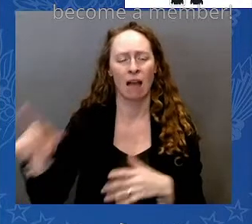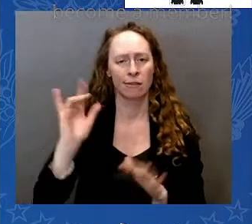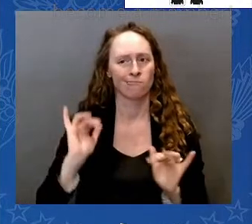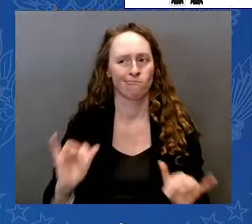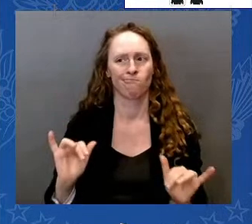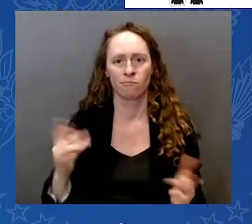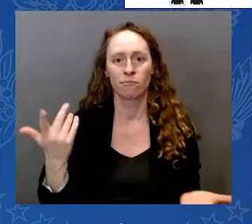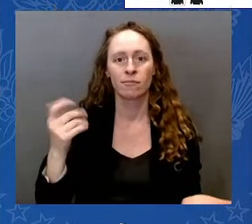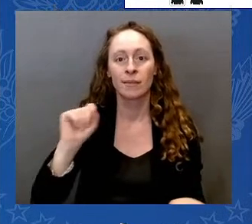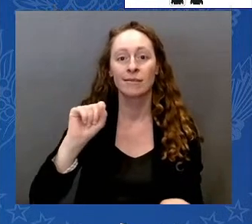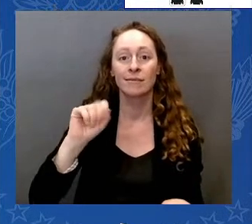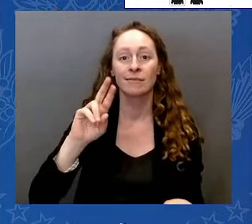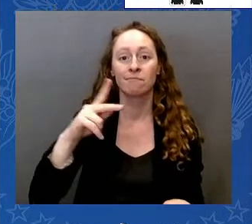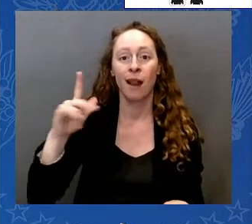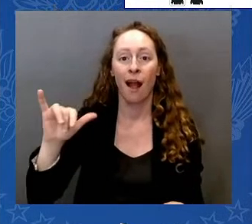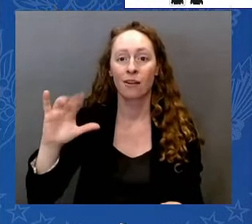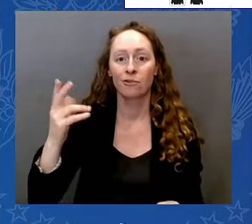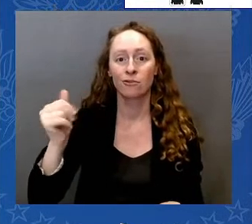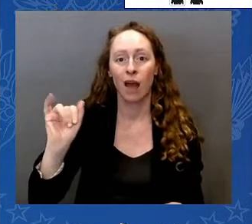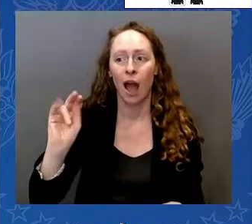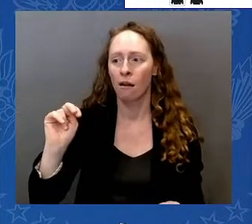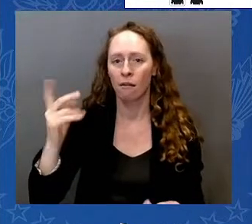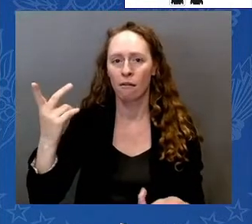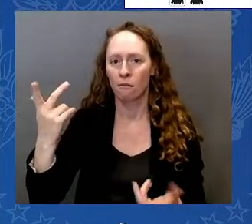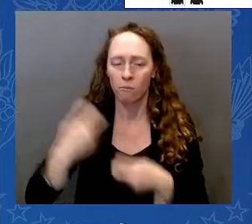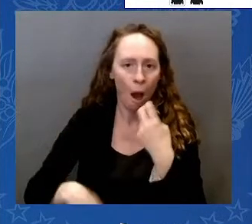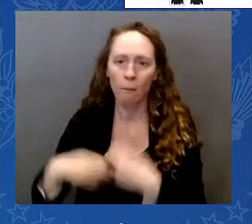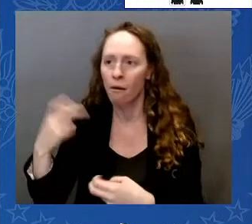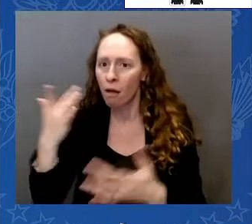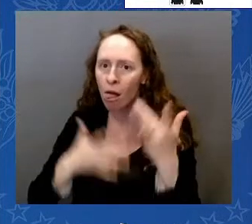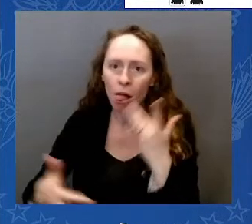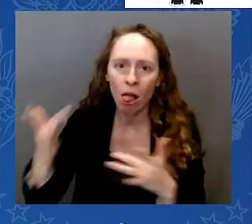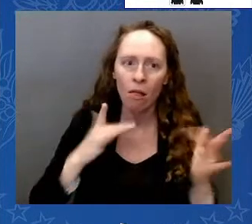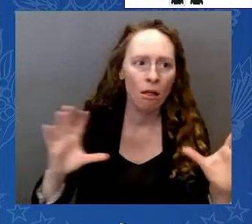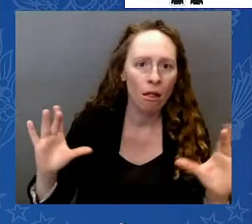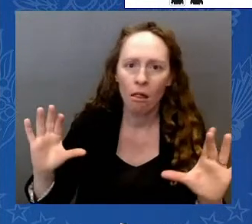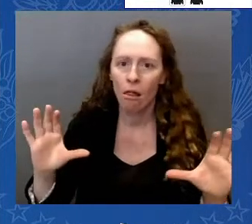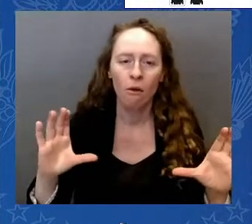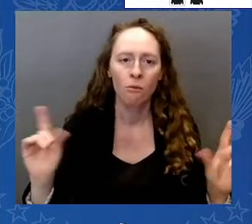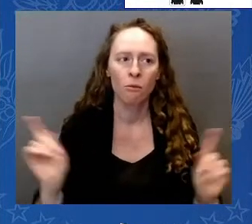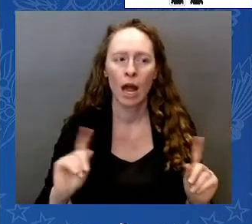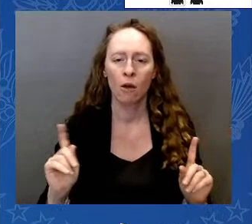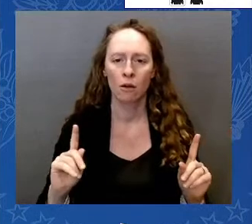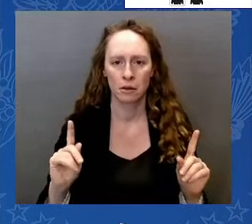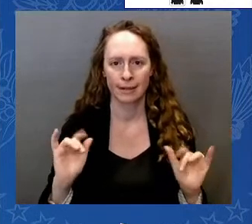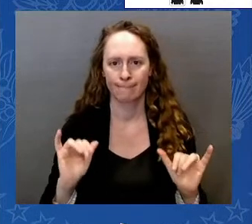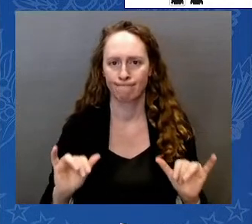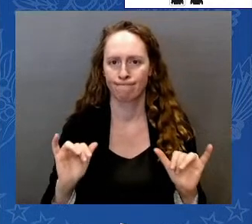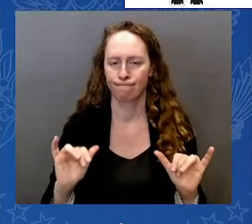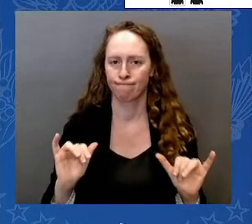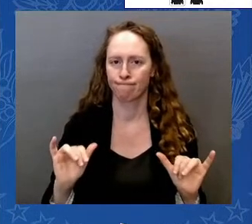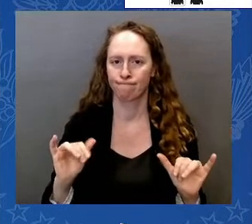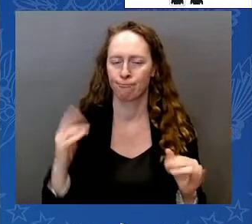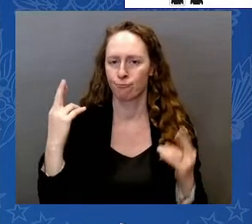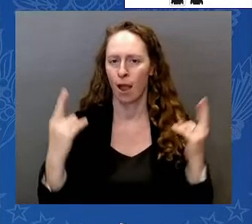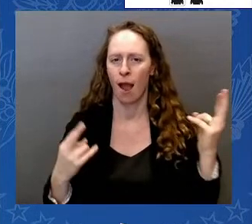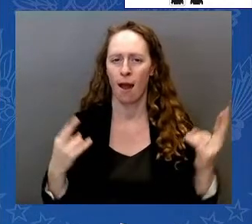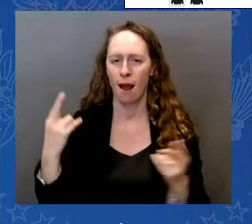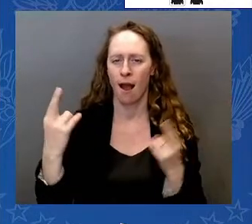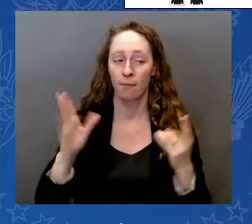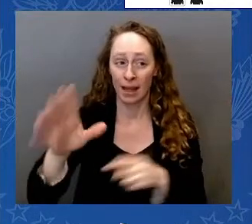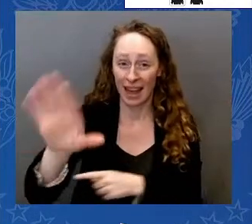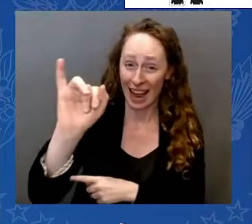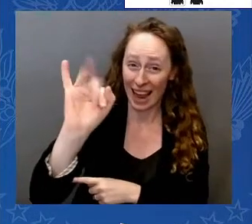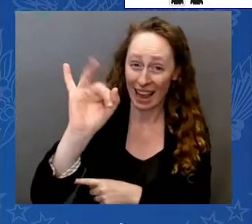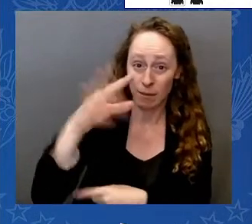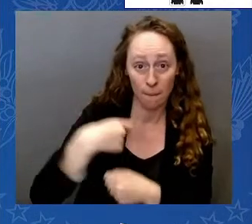figuring it out. If it's made in America, we're going to invent it in America, it's made in America. And so, look, I want to thank you, Sam, for that